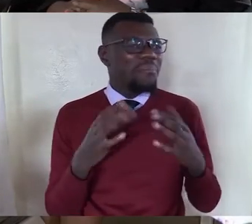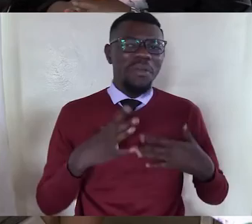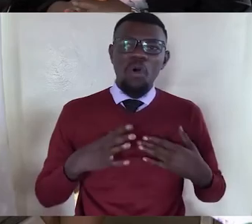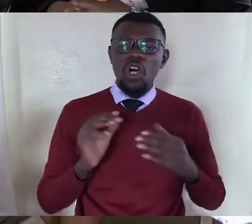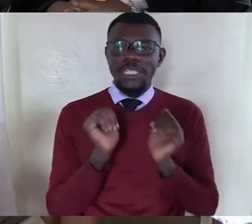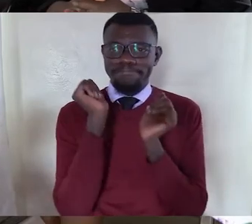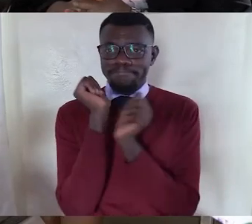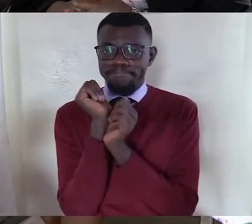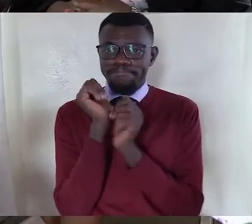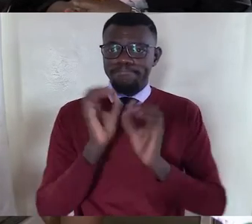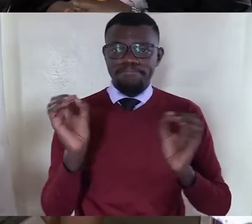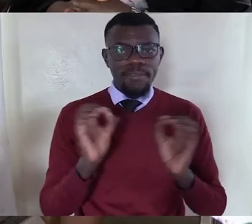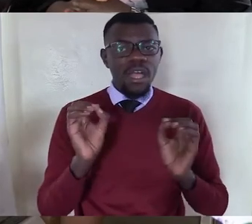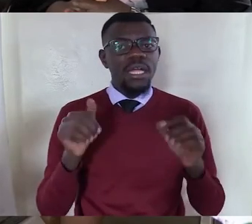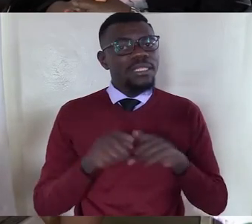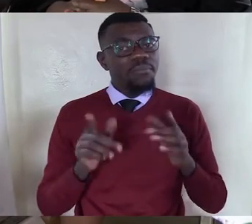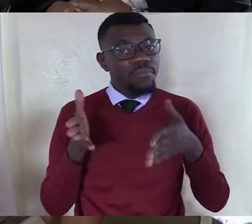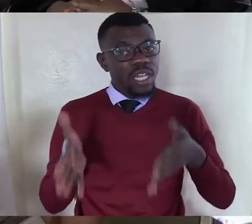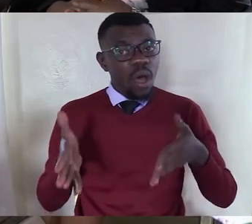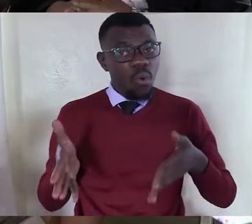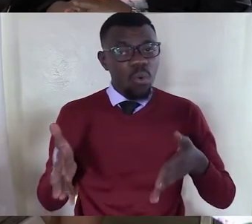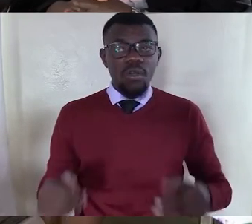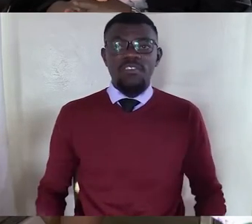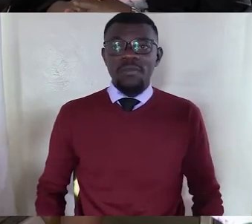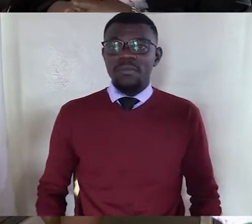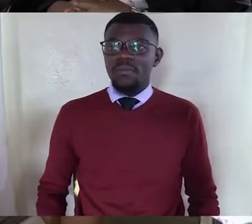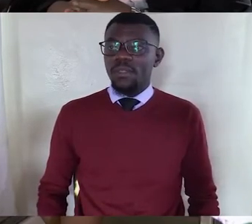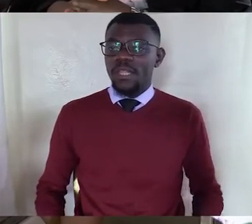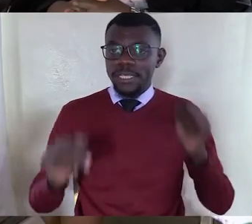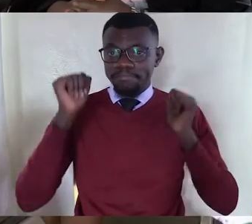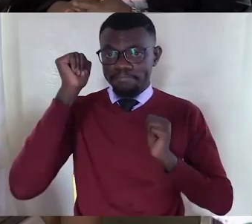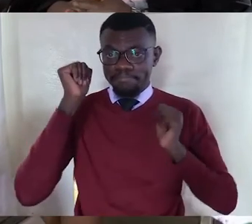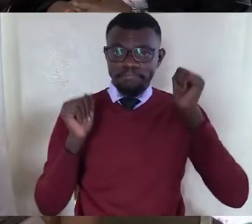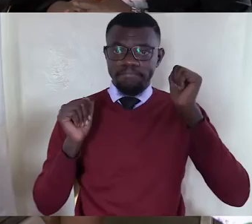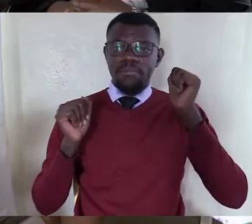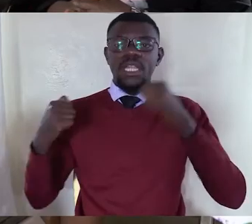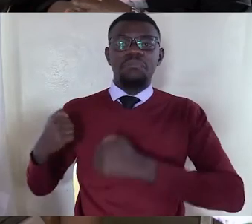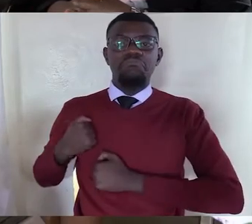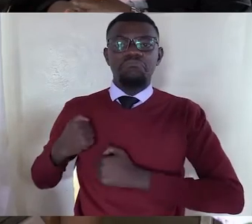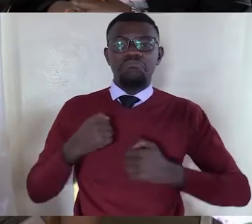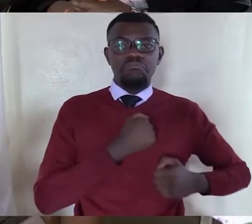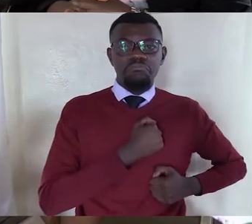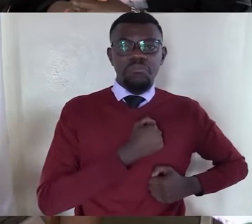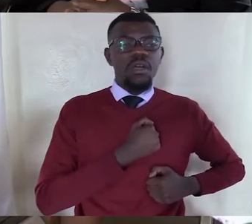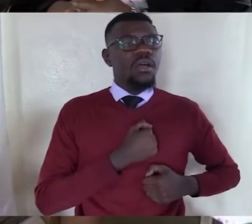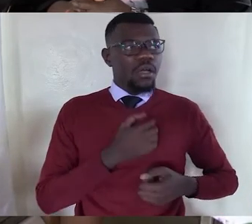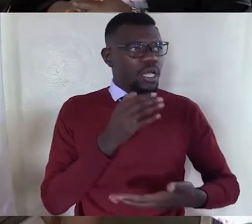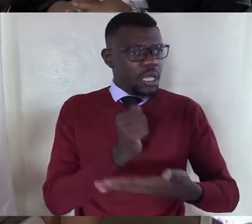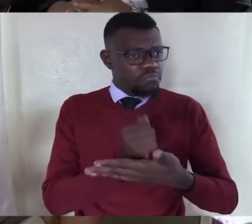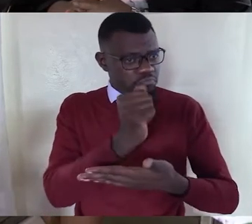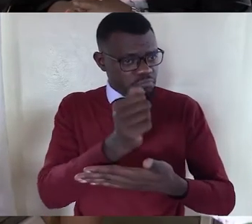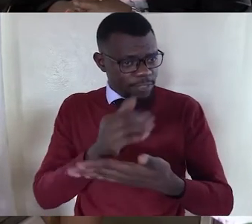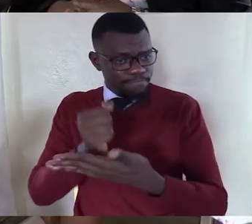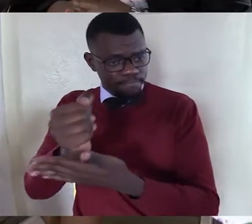campaigning on a tribal and partisan platform for an institution that is supposed to be independent. Does the Commission